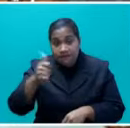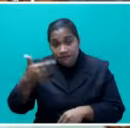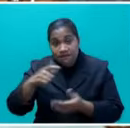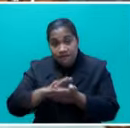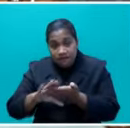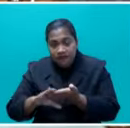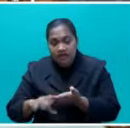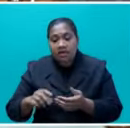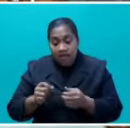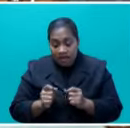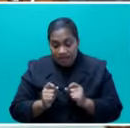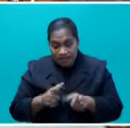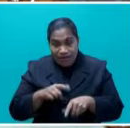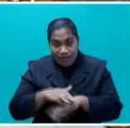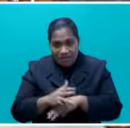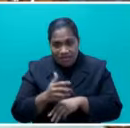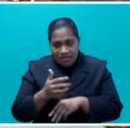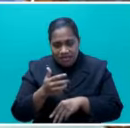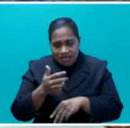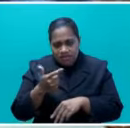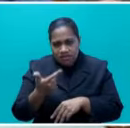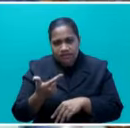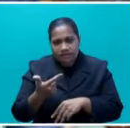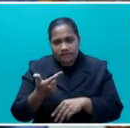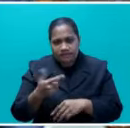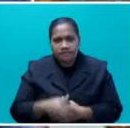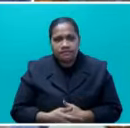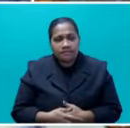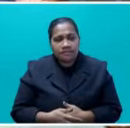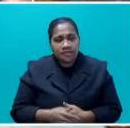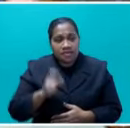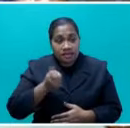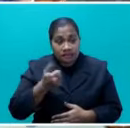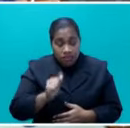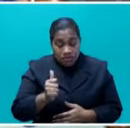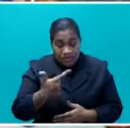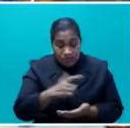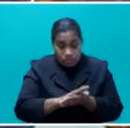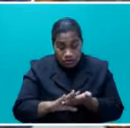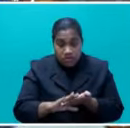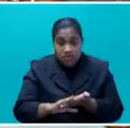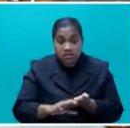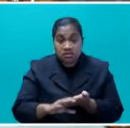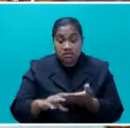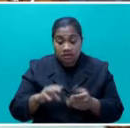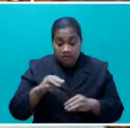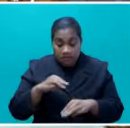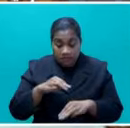$10 at the beginning of the month. If they use $7 in the month, the following month it will be topped up by another $7 to make sure they have $10 in the beginning of the